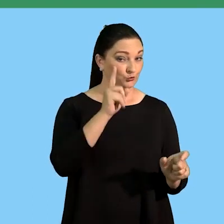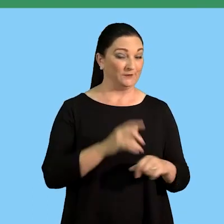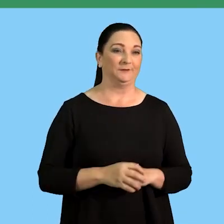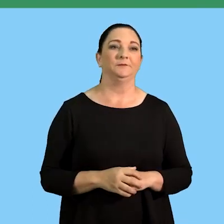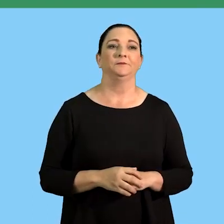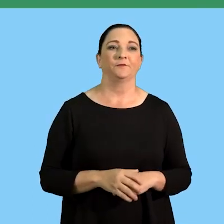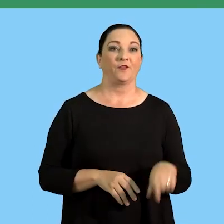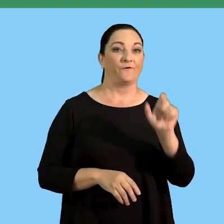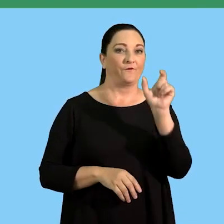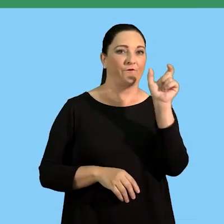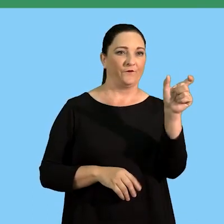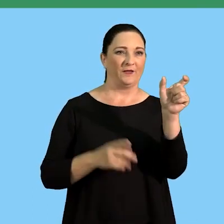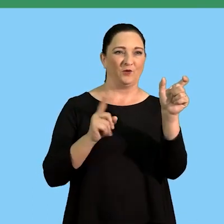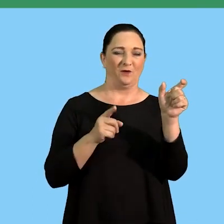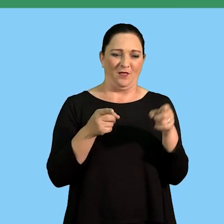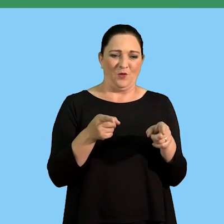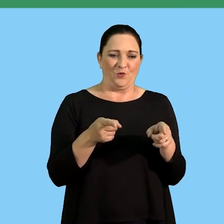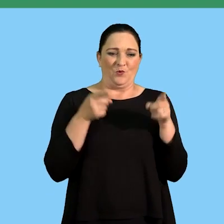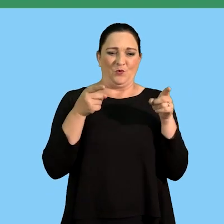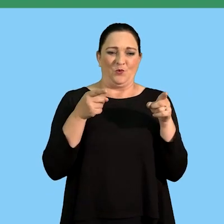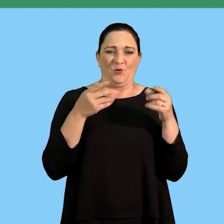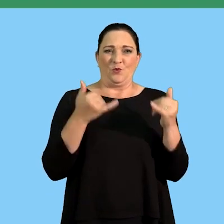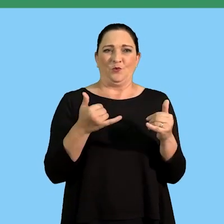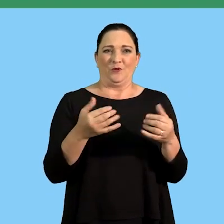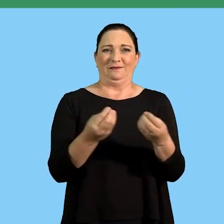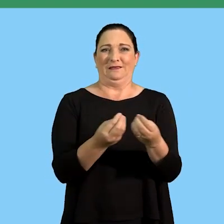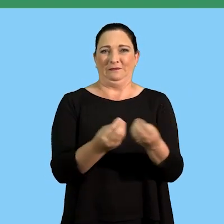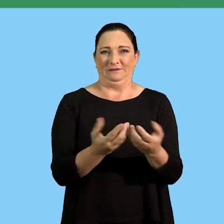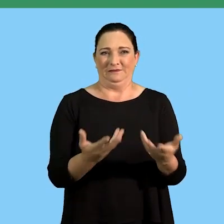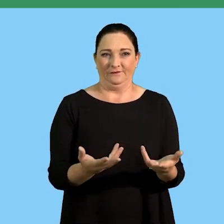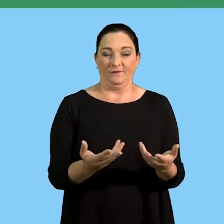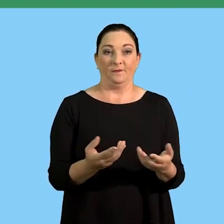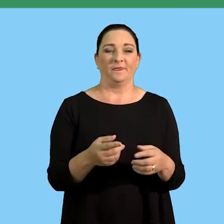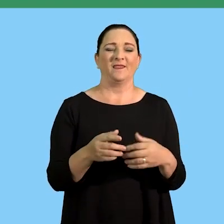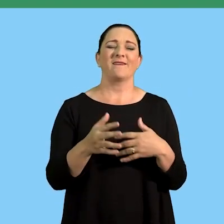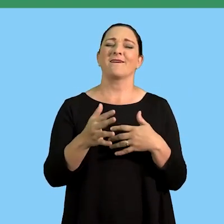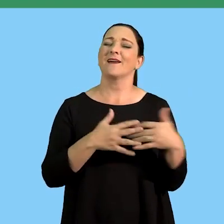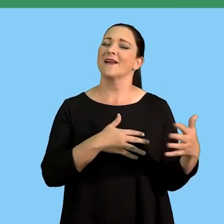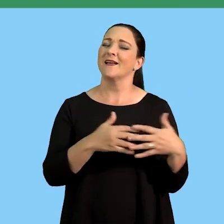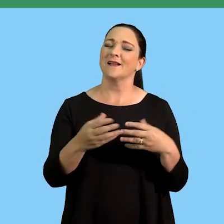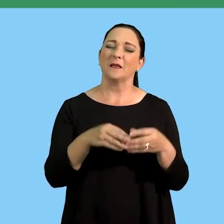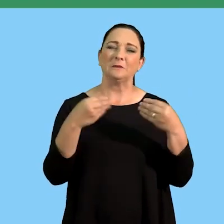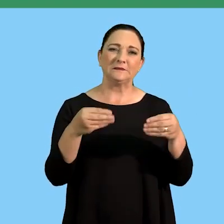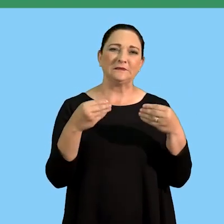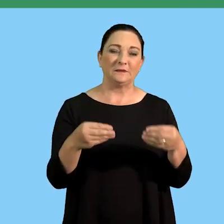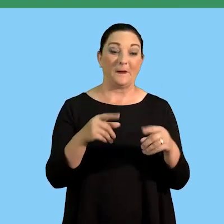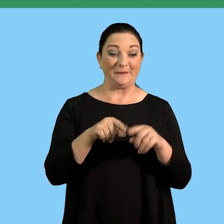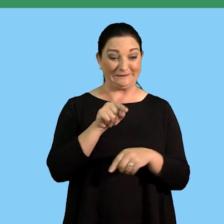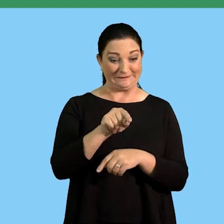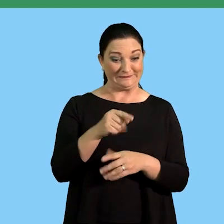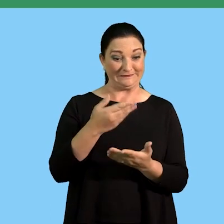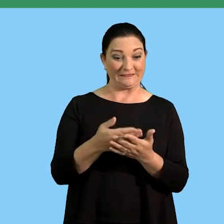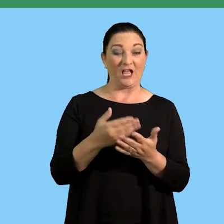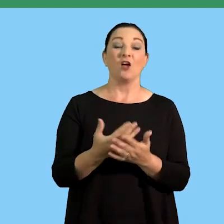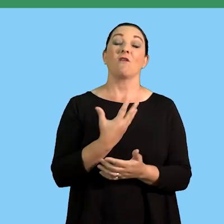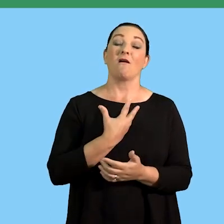today's lesson. The first one is hazardous substances, which is defined as any material